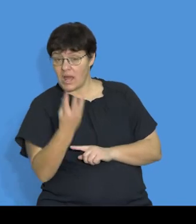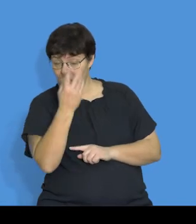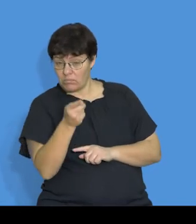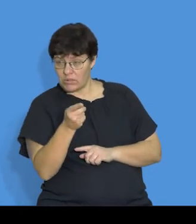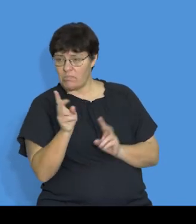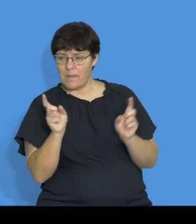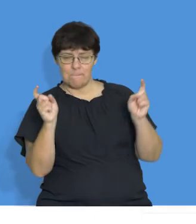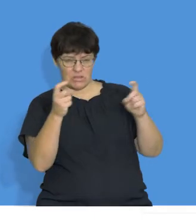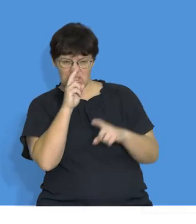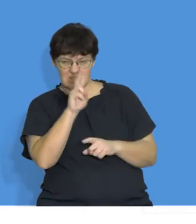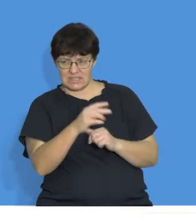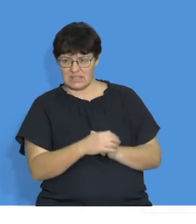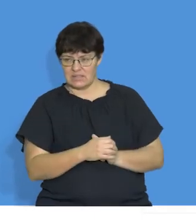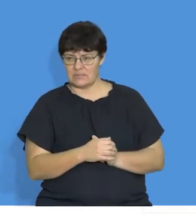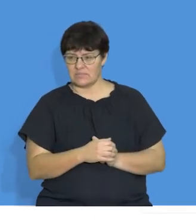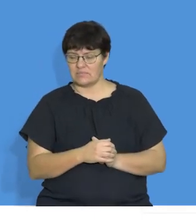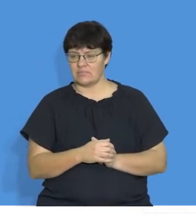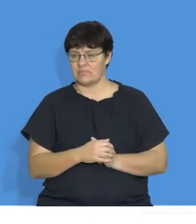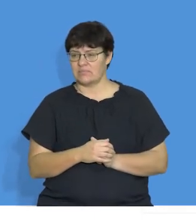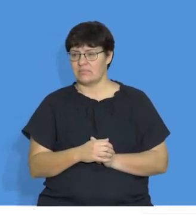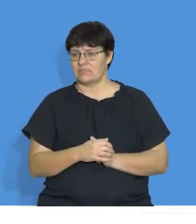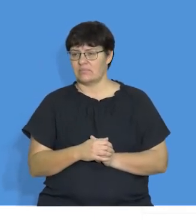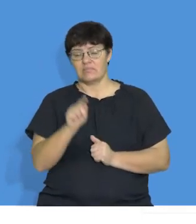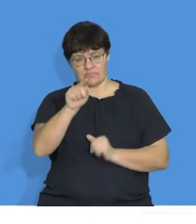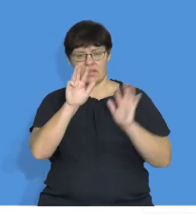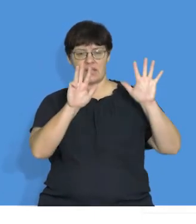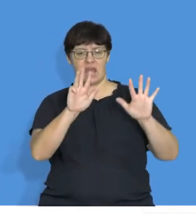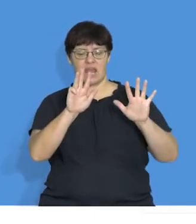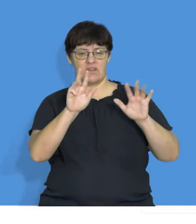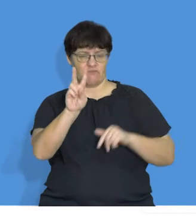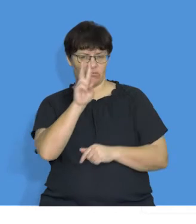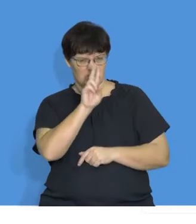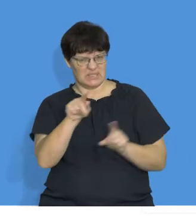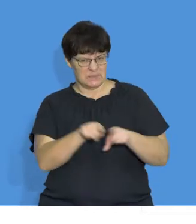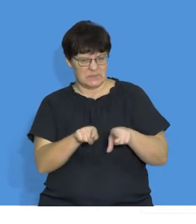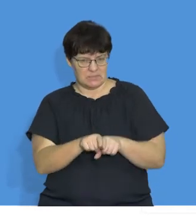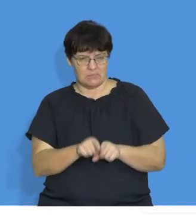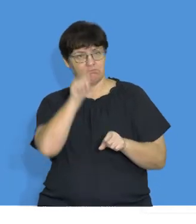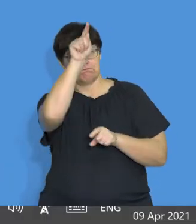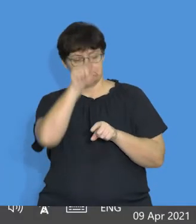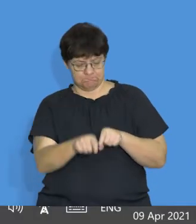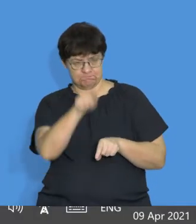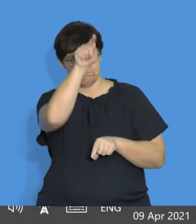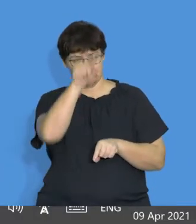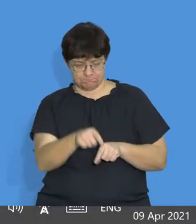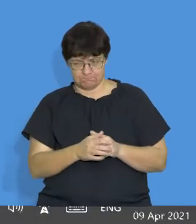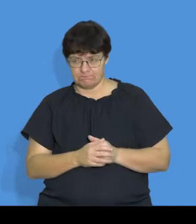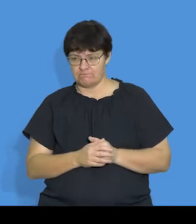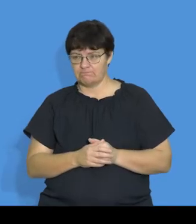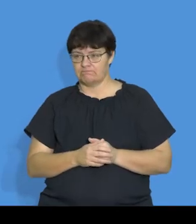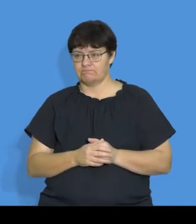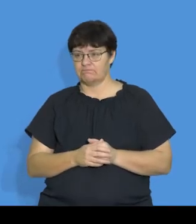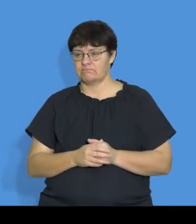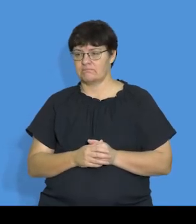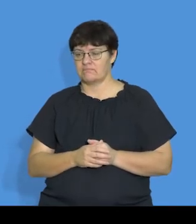can even go on to confirm it. It's 9 volts, as you can see from the simulation, right? Okay,